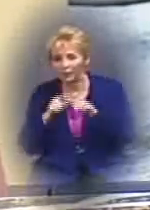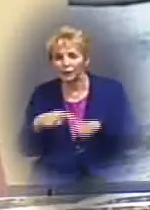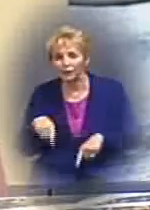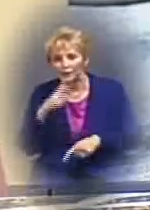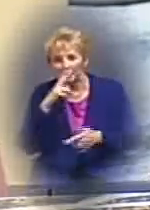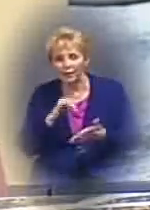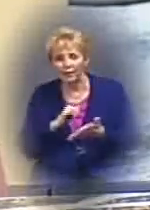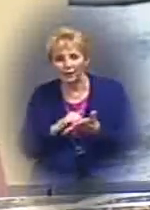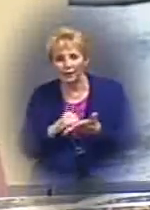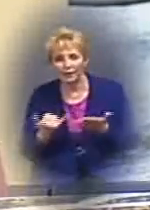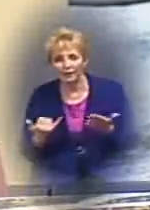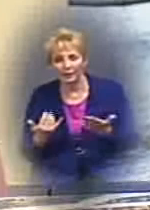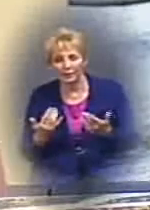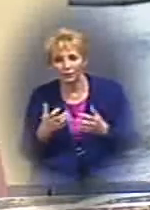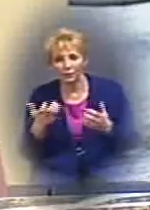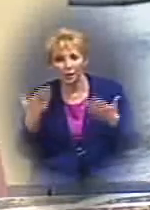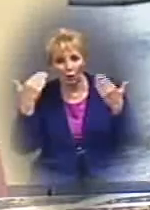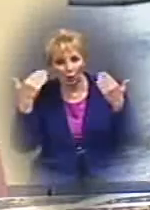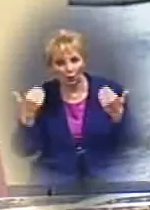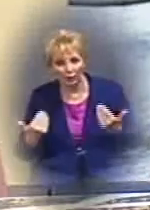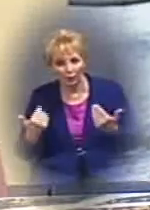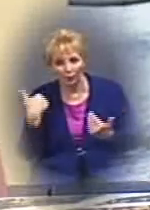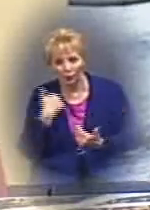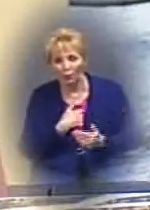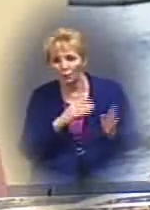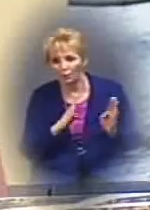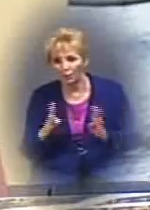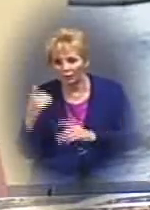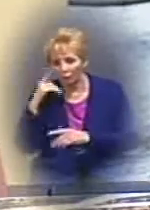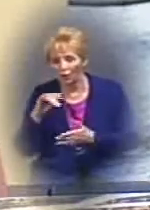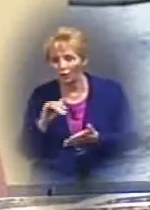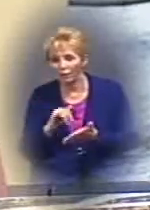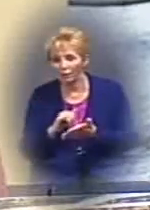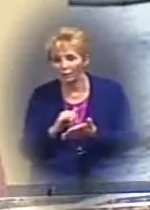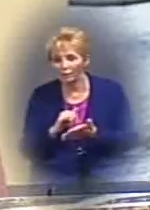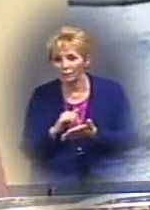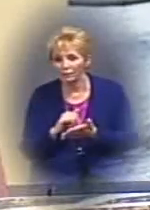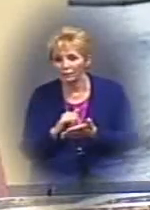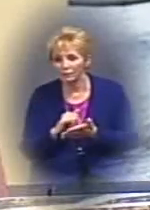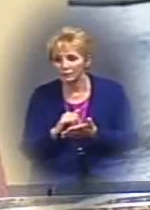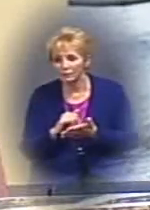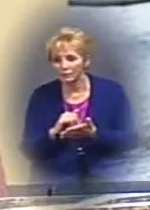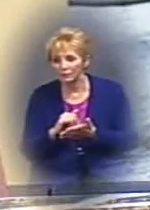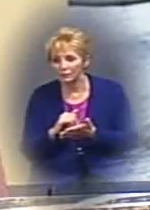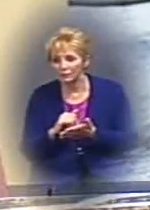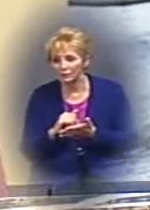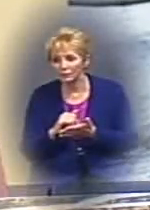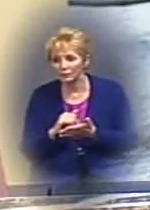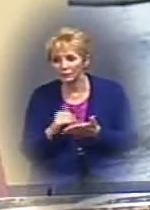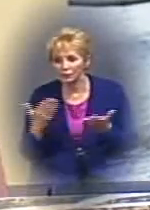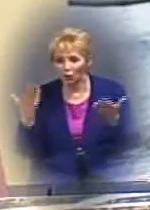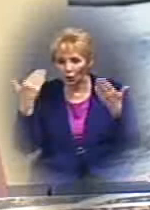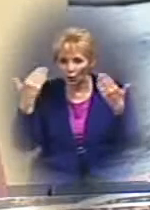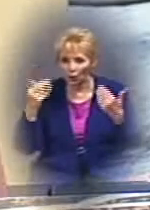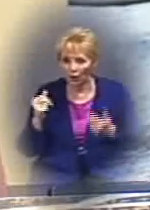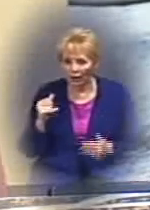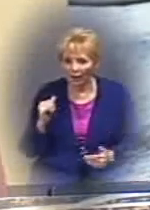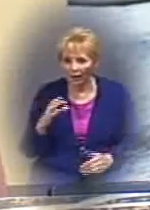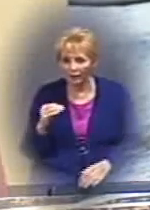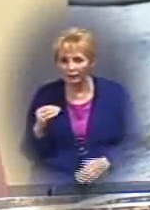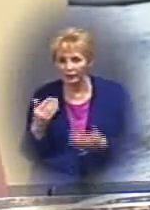through the seasons today, obviously it's much cooler today, and we're preparing for the whole if you will, cool air